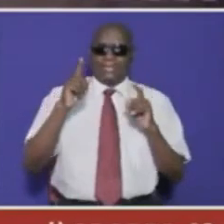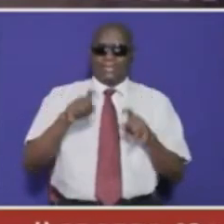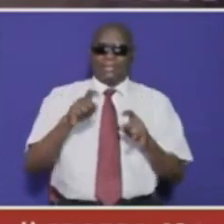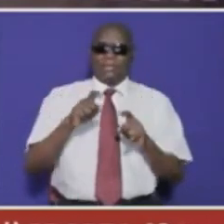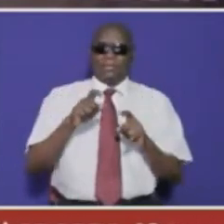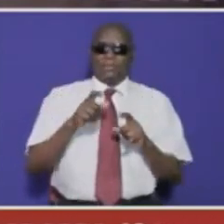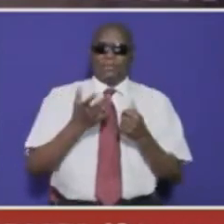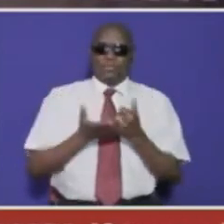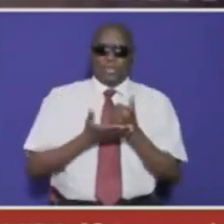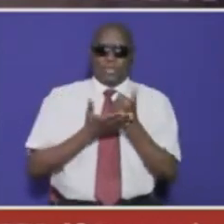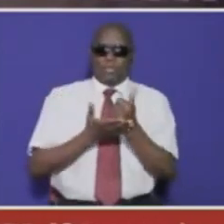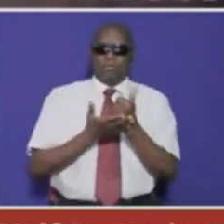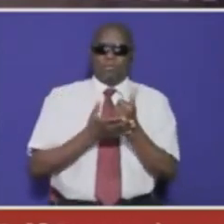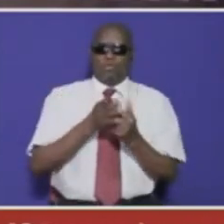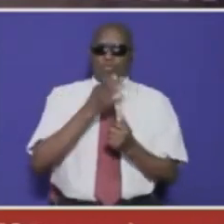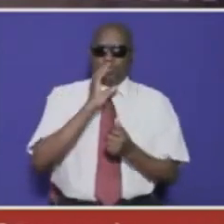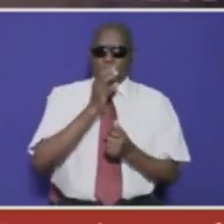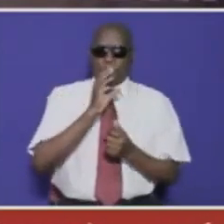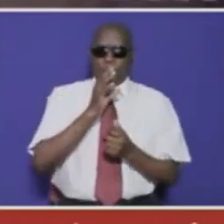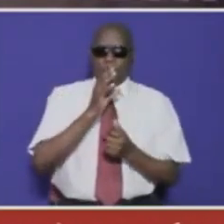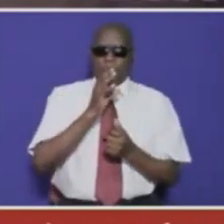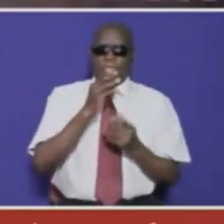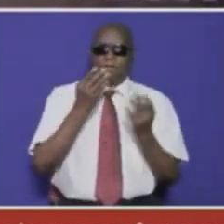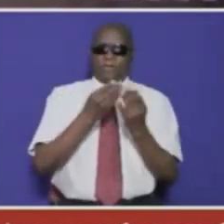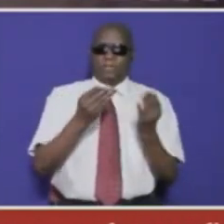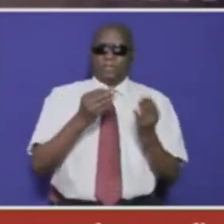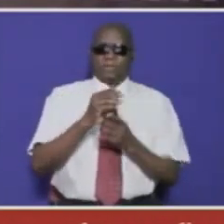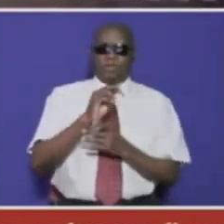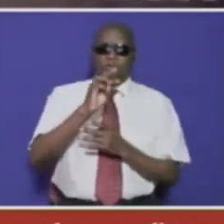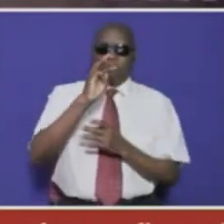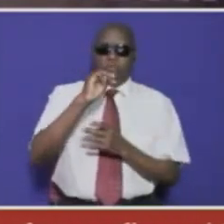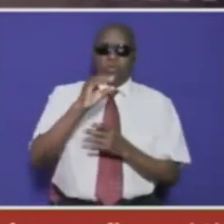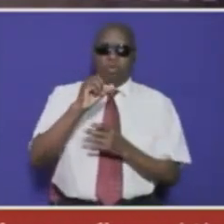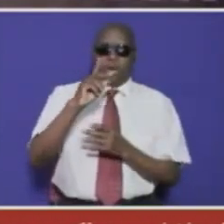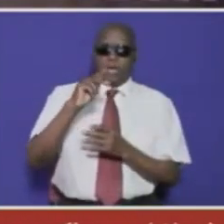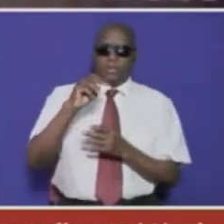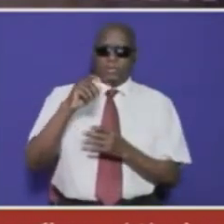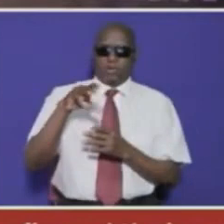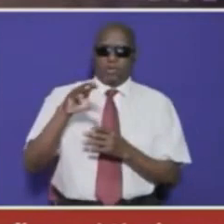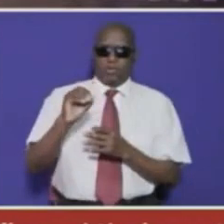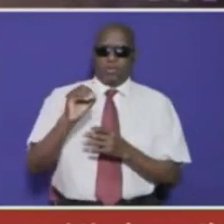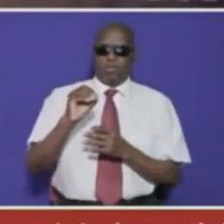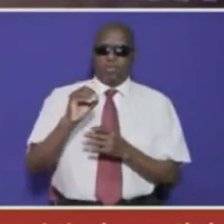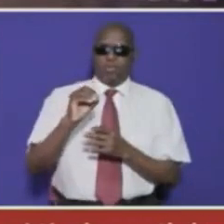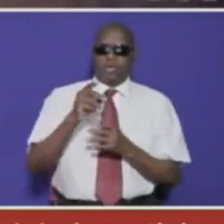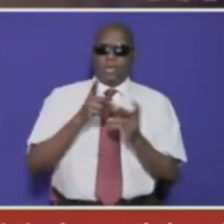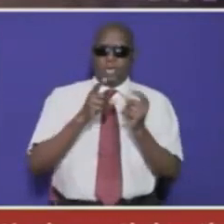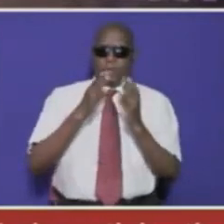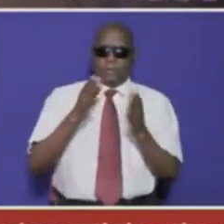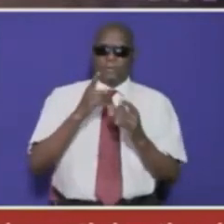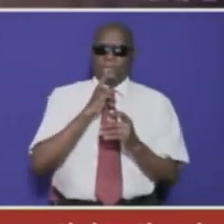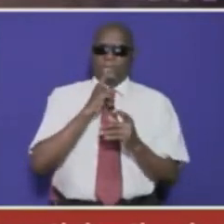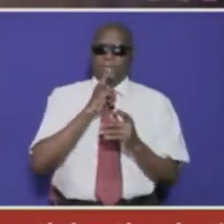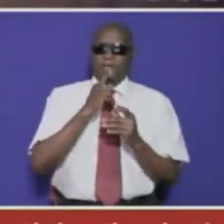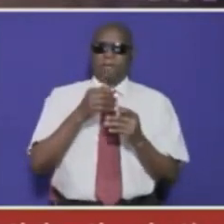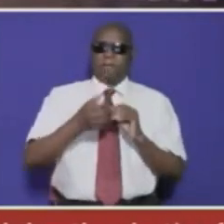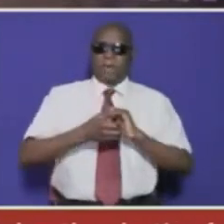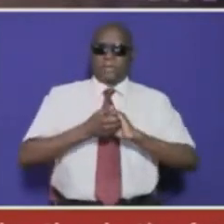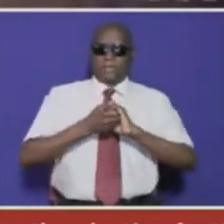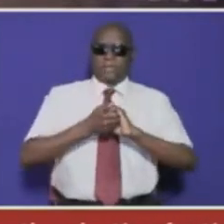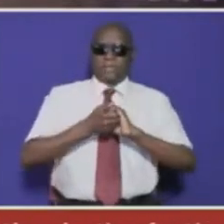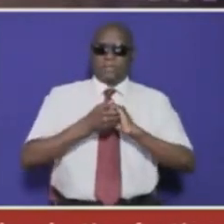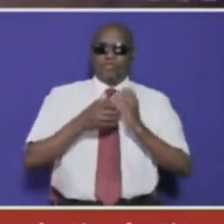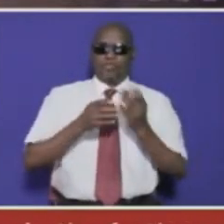waterless container-based toilet facilities. MOWASCO Managing Director Abdirahim Farah says the partnership will offer a